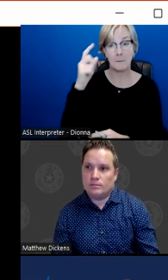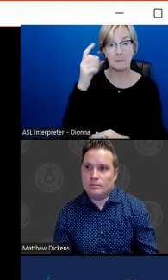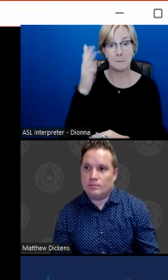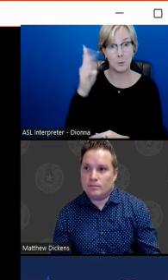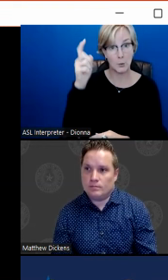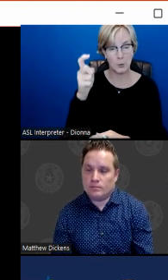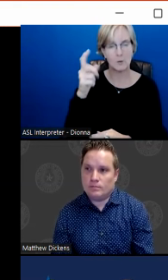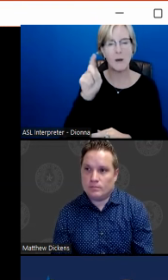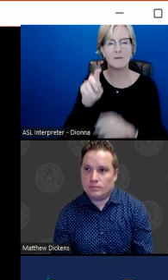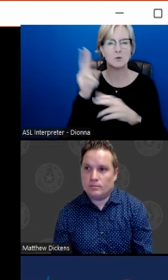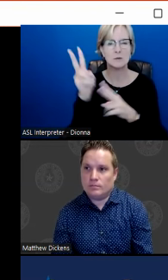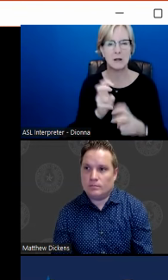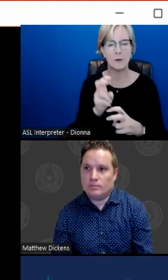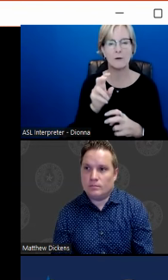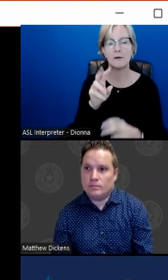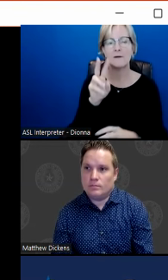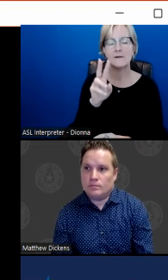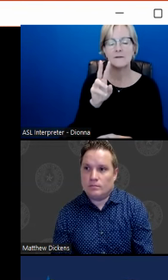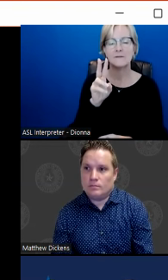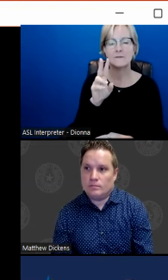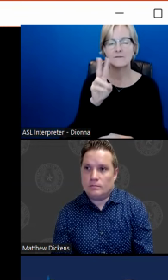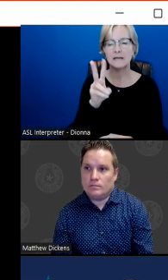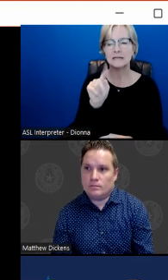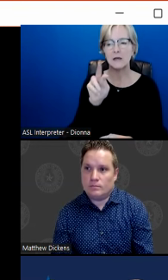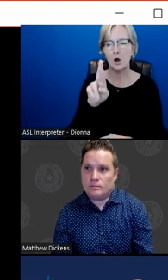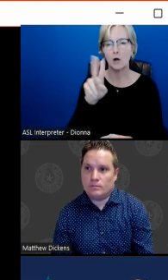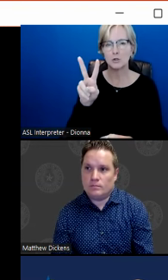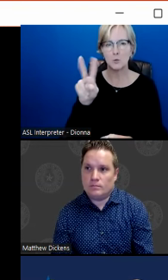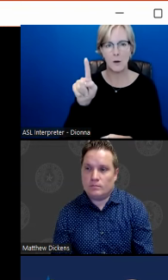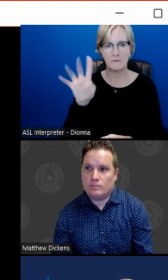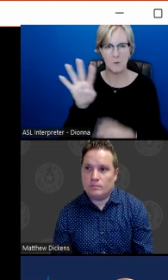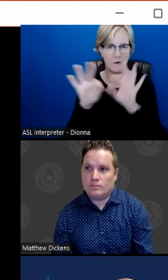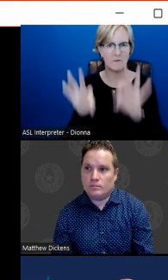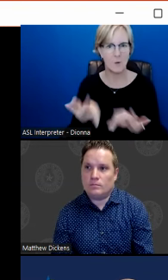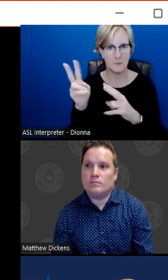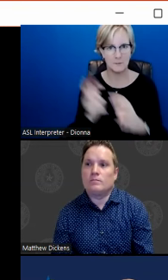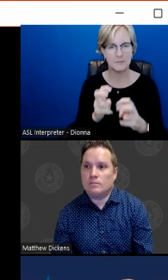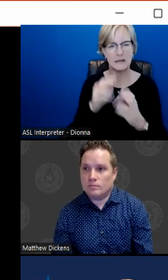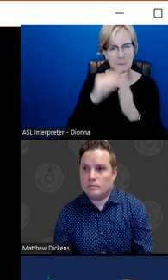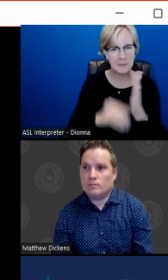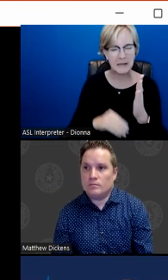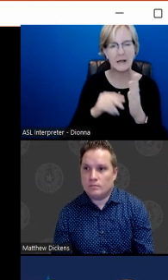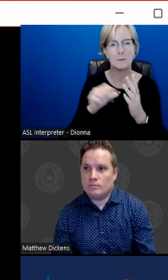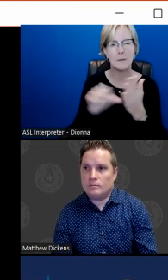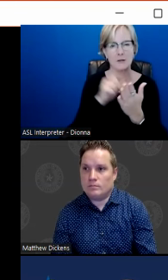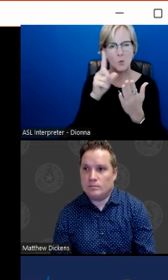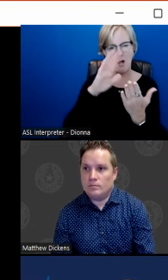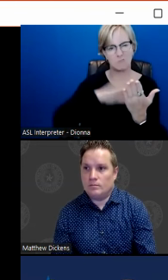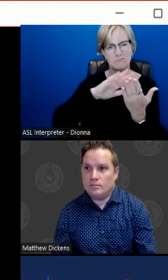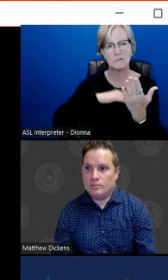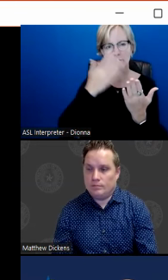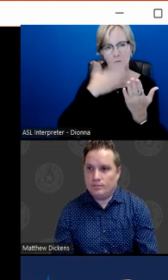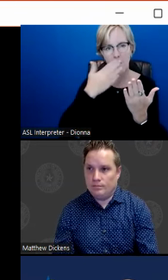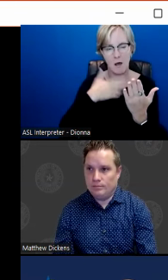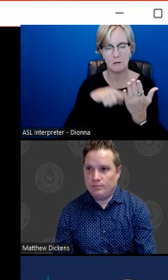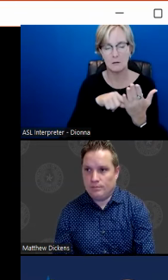would download our form, VTR 214 again, complete all sections on page one, the front of the new app,